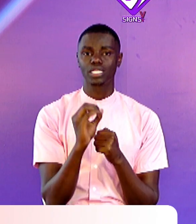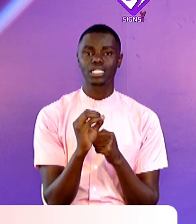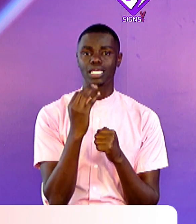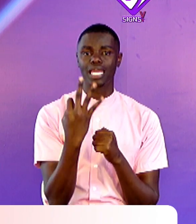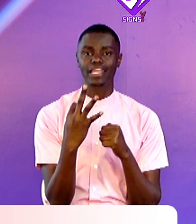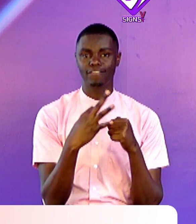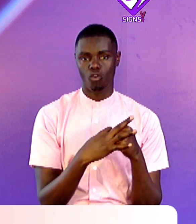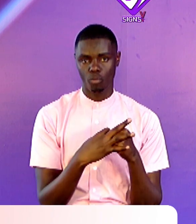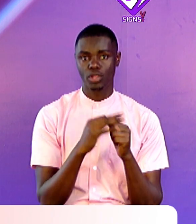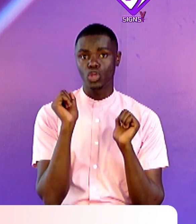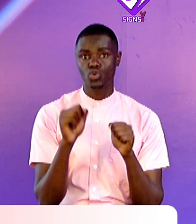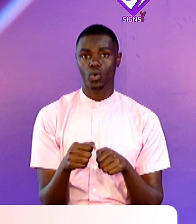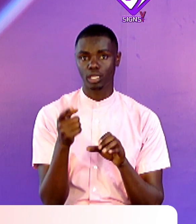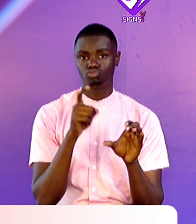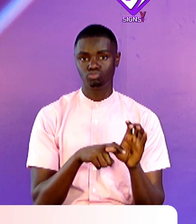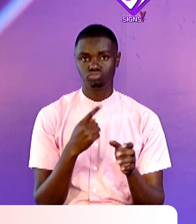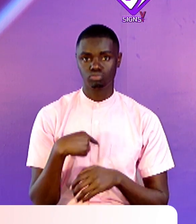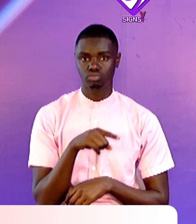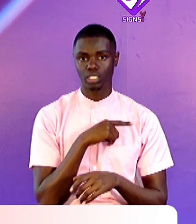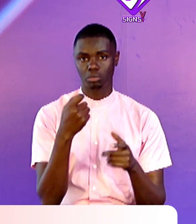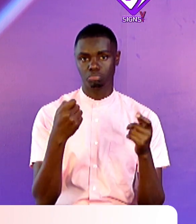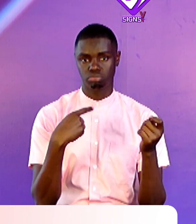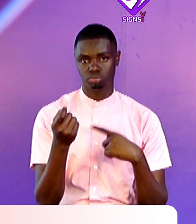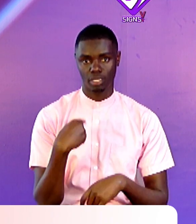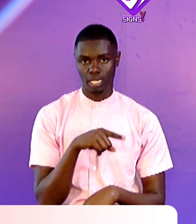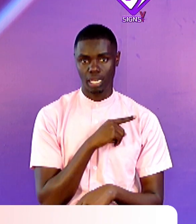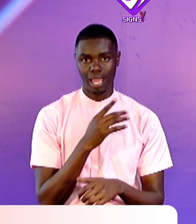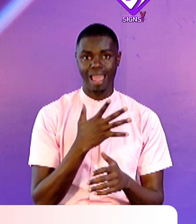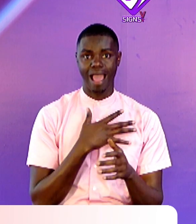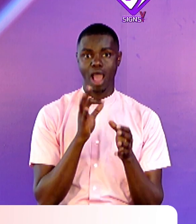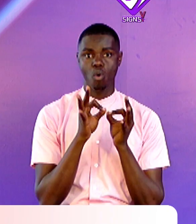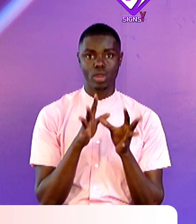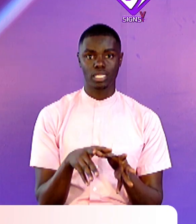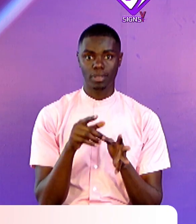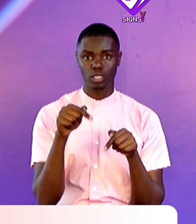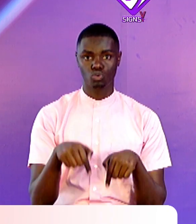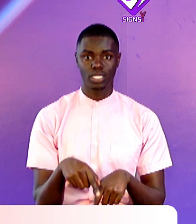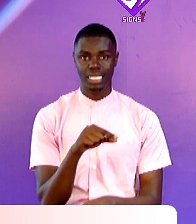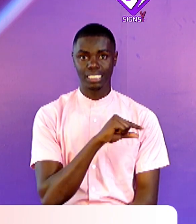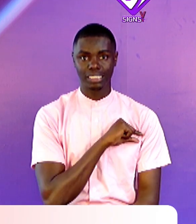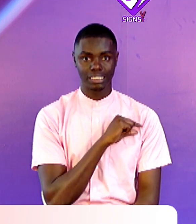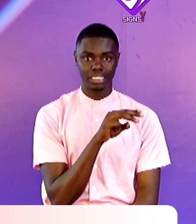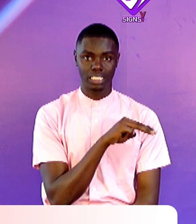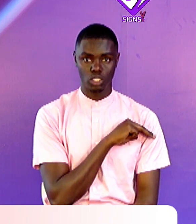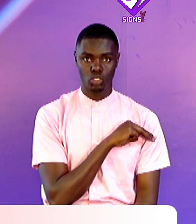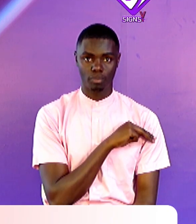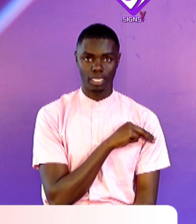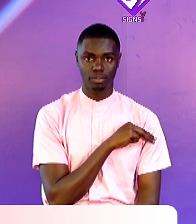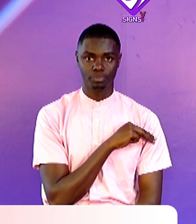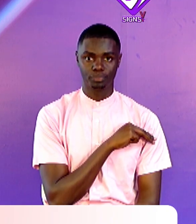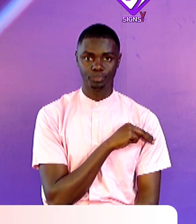980384 is the number you can engage us on. And our sign language interpreter today is Gideon